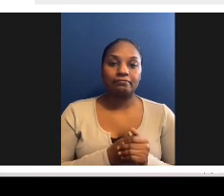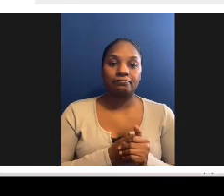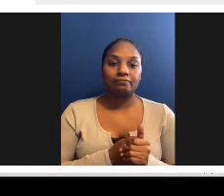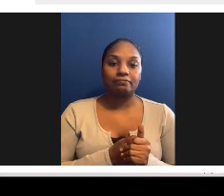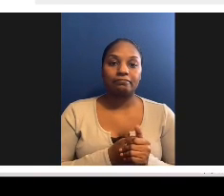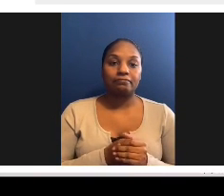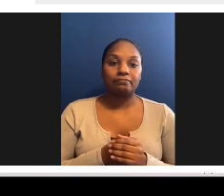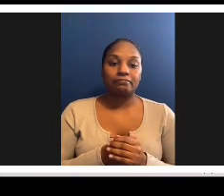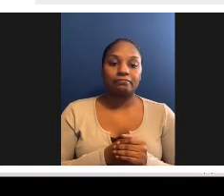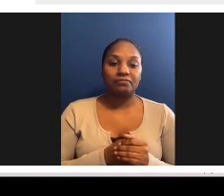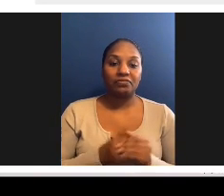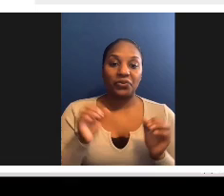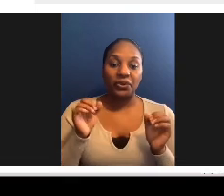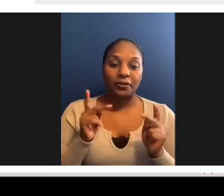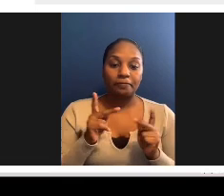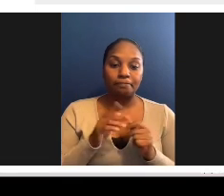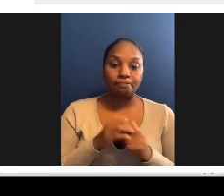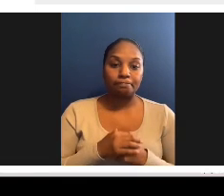Okay.